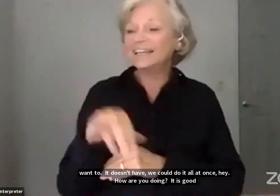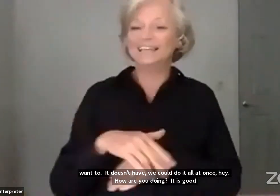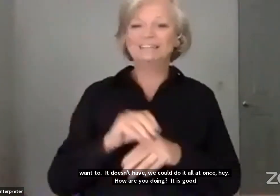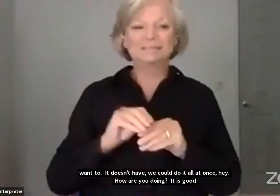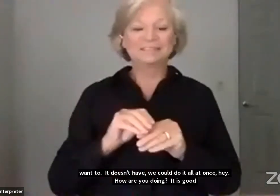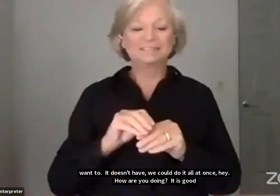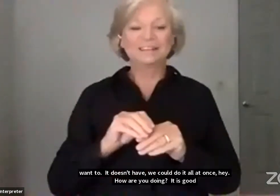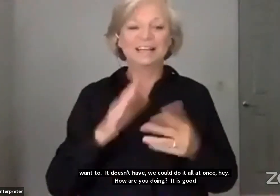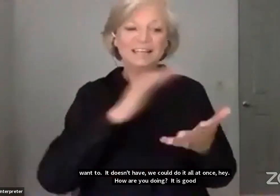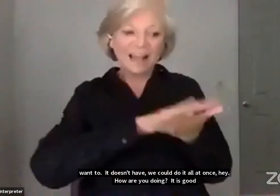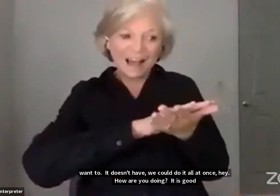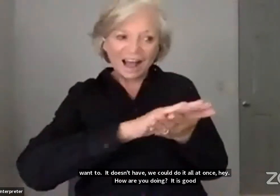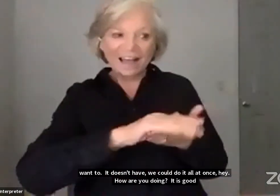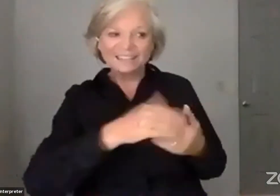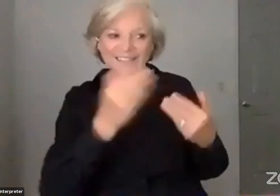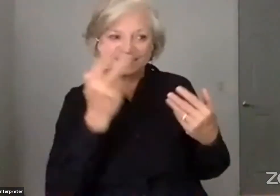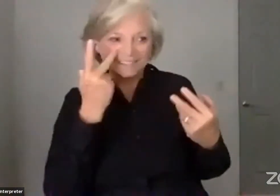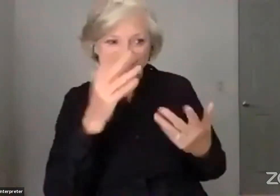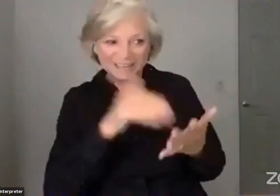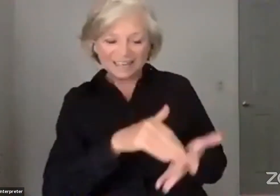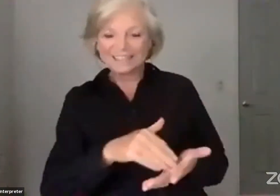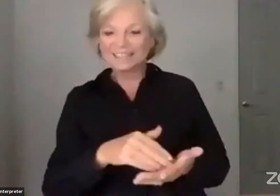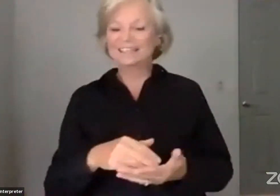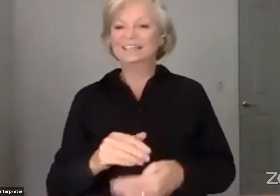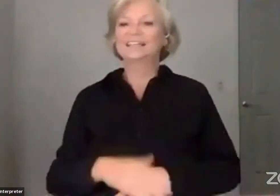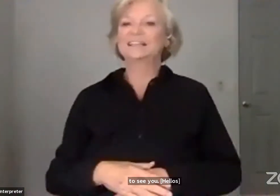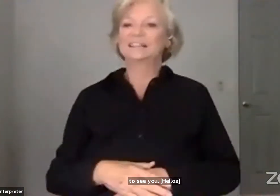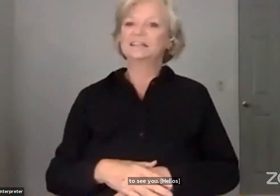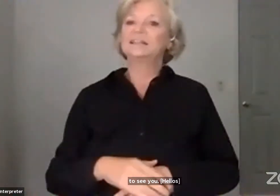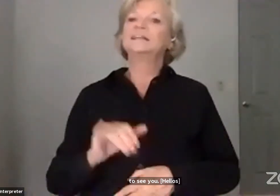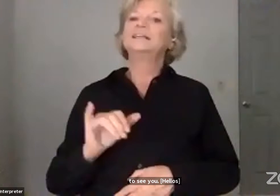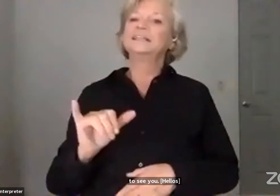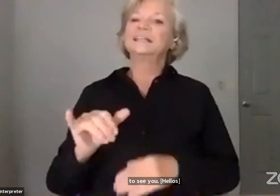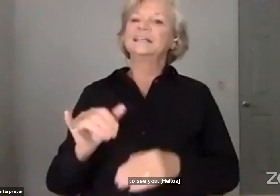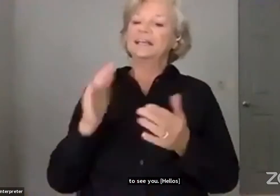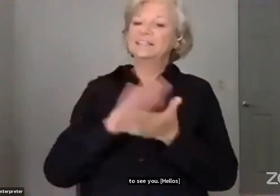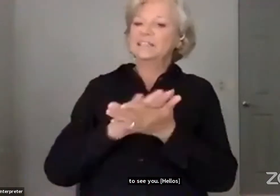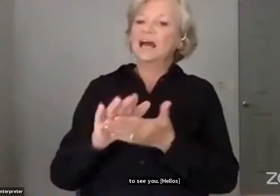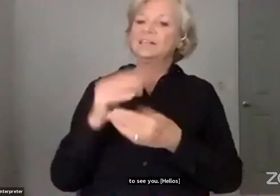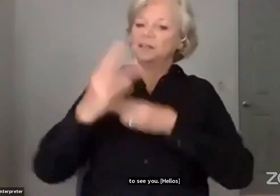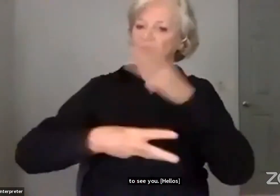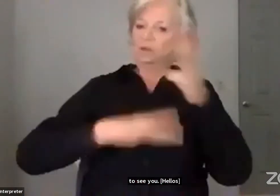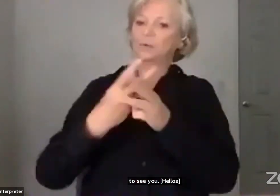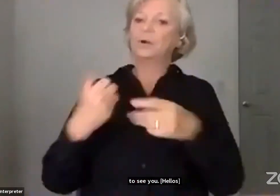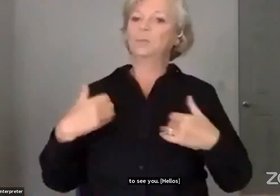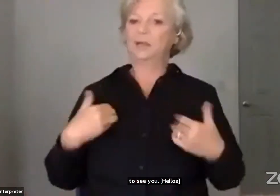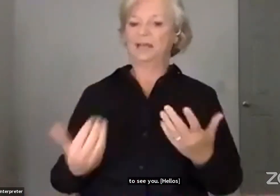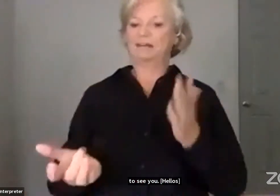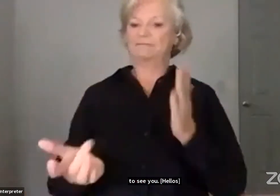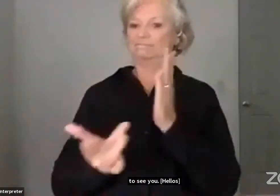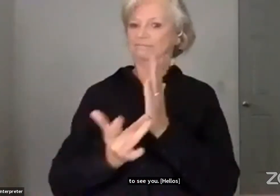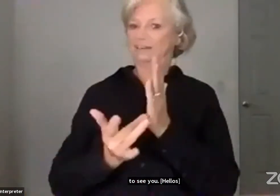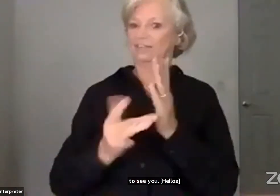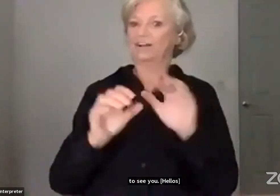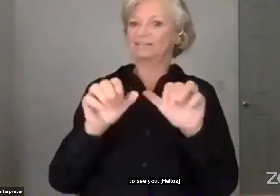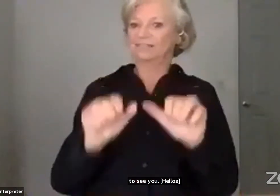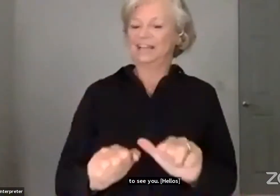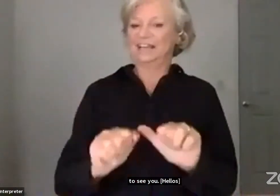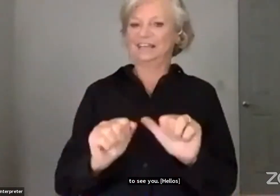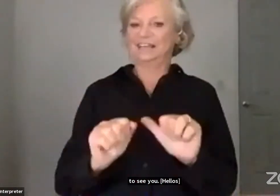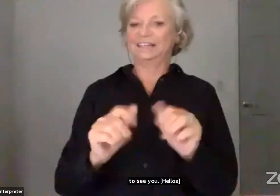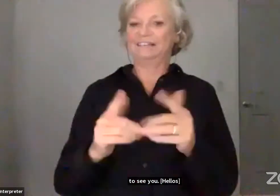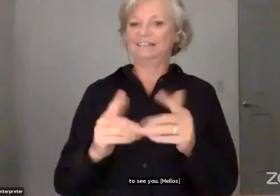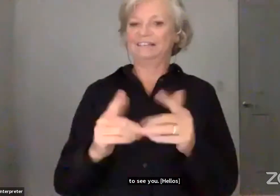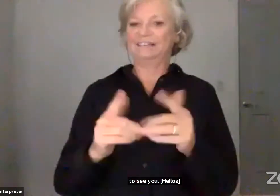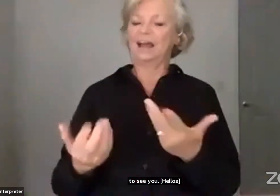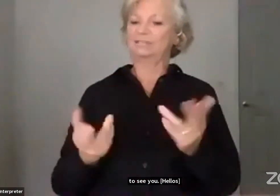nice to. Hi. Hey. It's very nice in this world of electronic gizmos and whatnot. We get to have some humanity